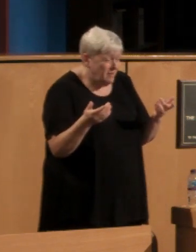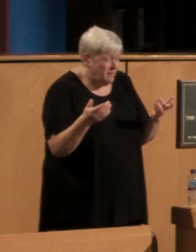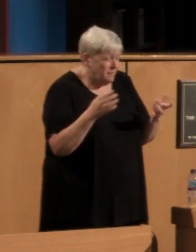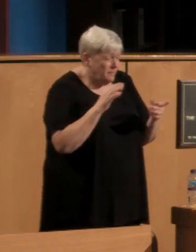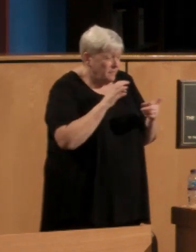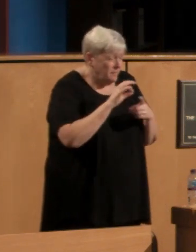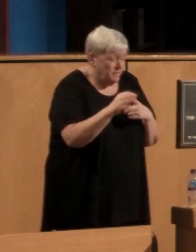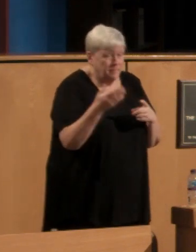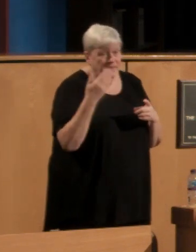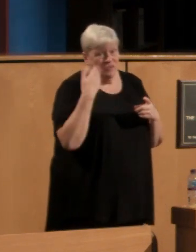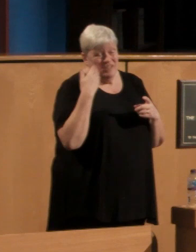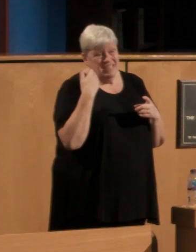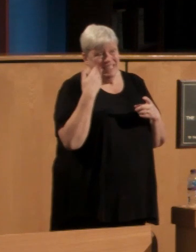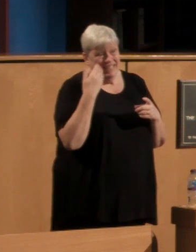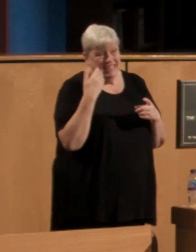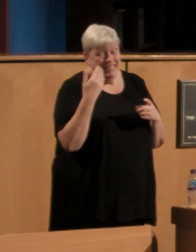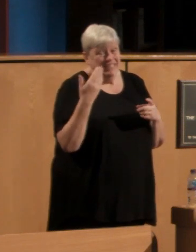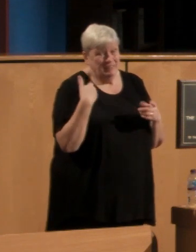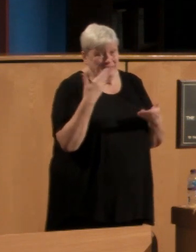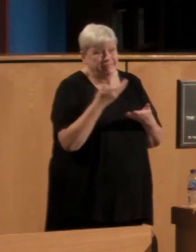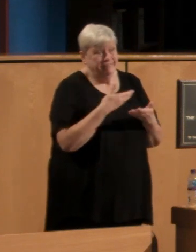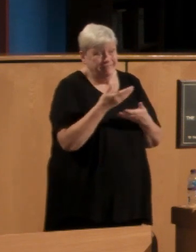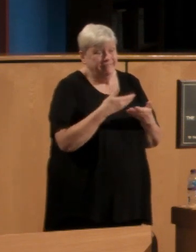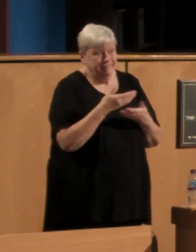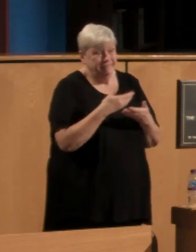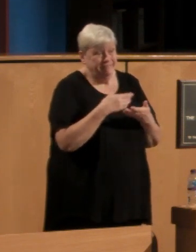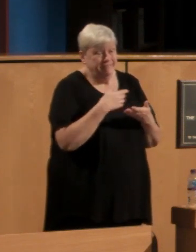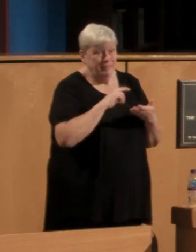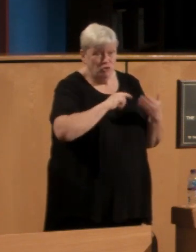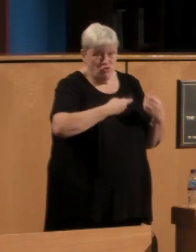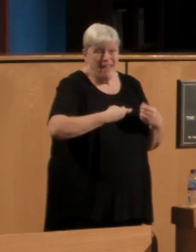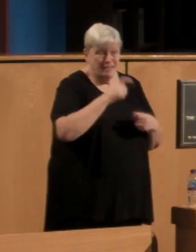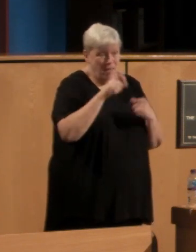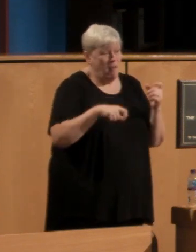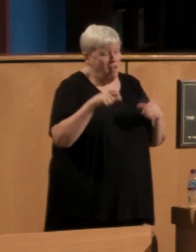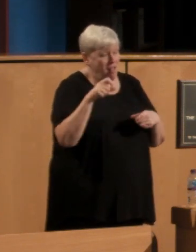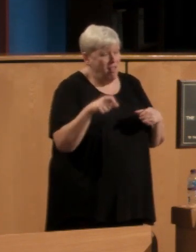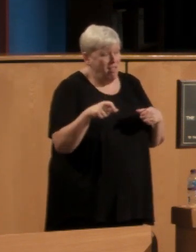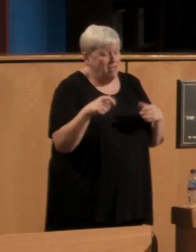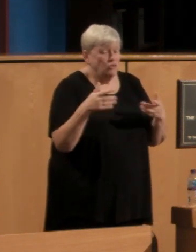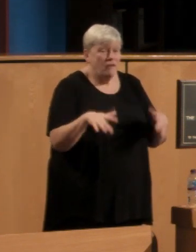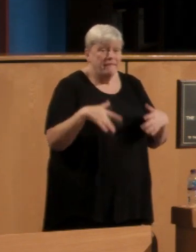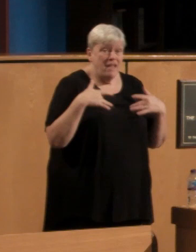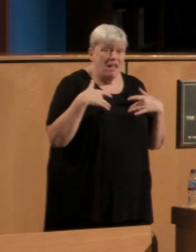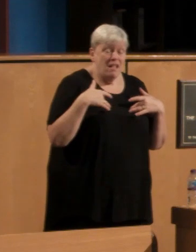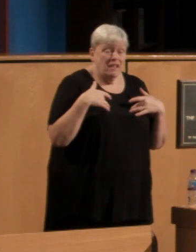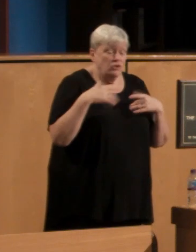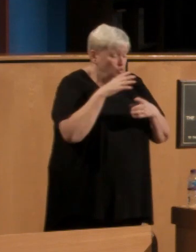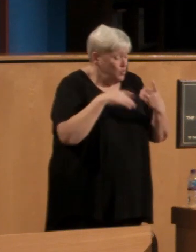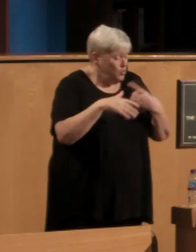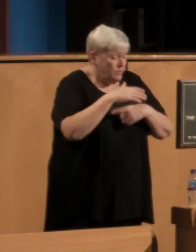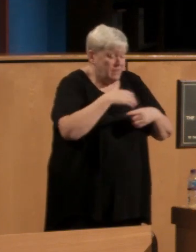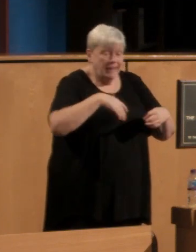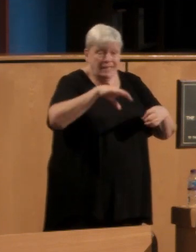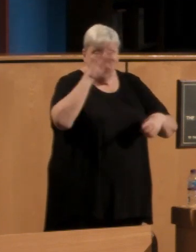Especially recently with all the really disgusting abuse that trans people have faced. So I think society puts constraints